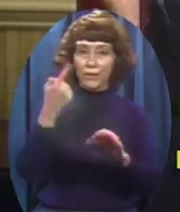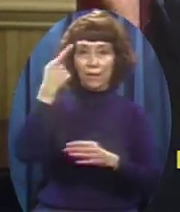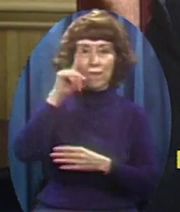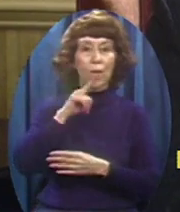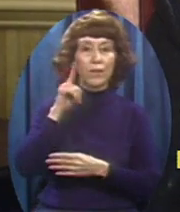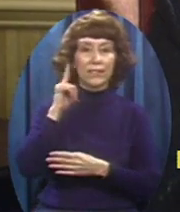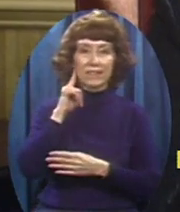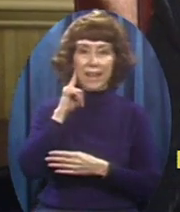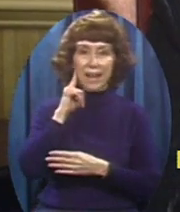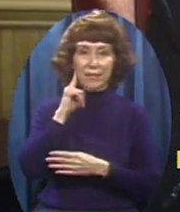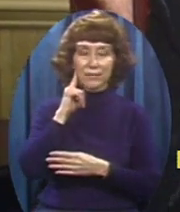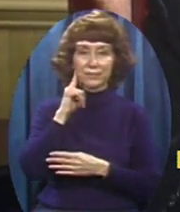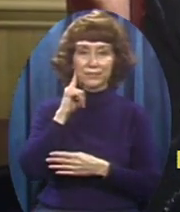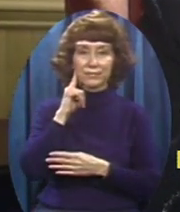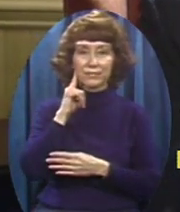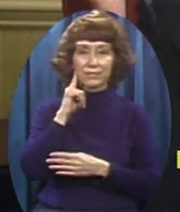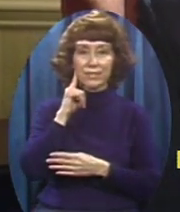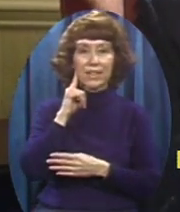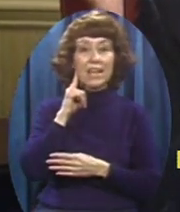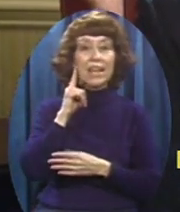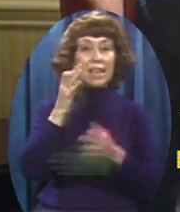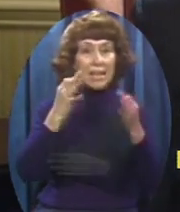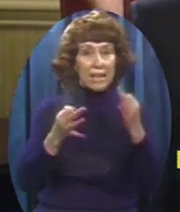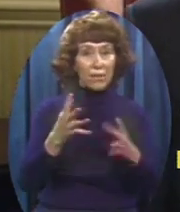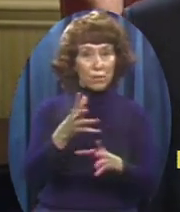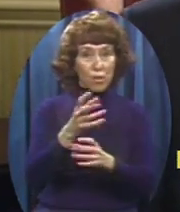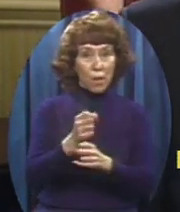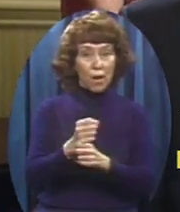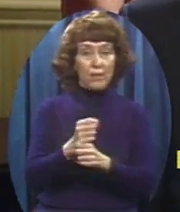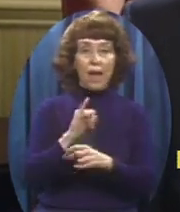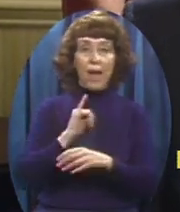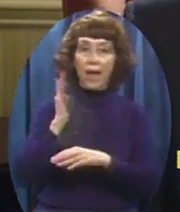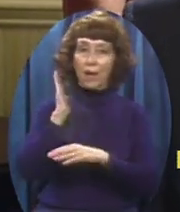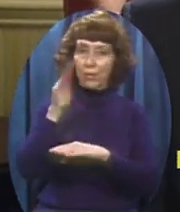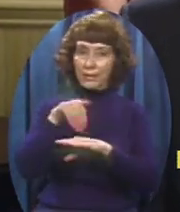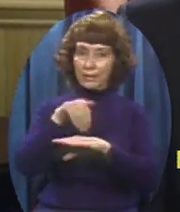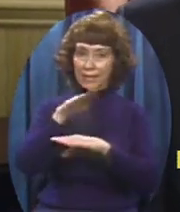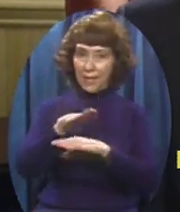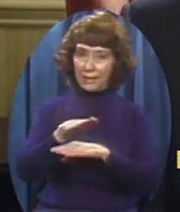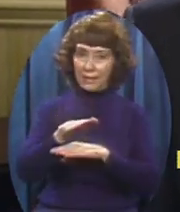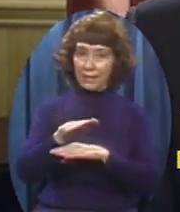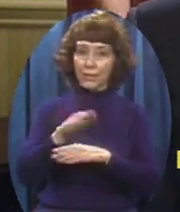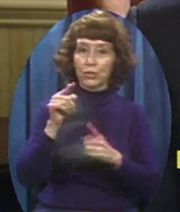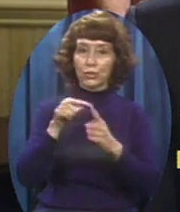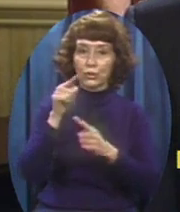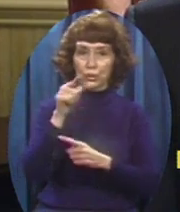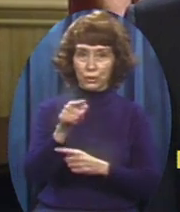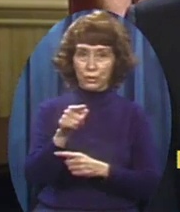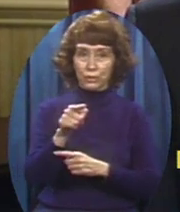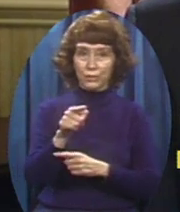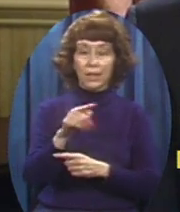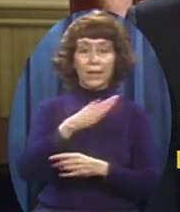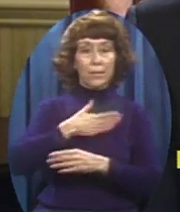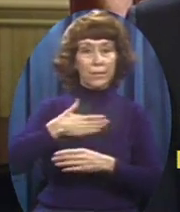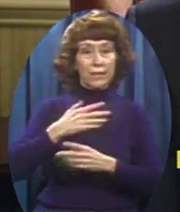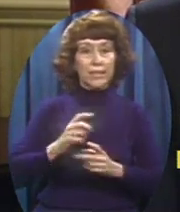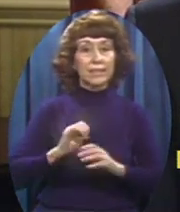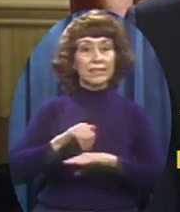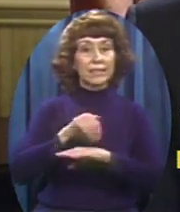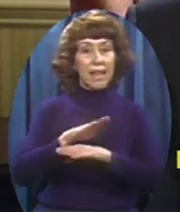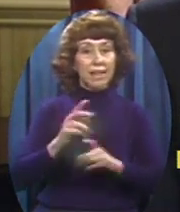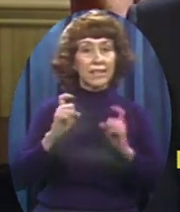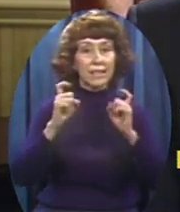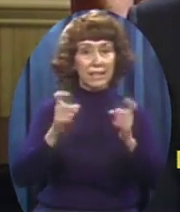them by UPS. You'll have them in the next 3 to 5 days at your door. And your $50 contribution to the Old Time Gospel Hour will help us keep